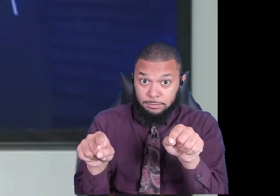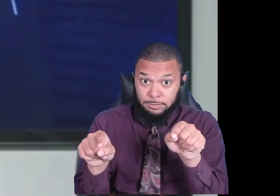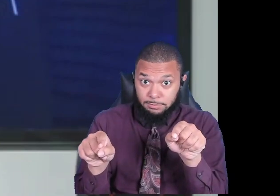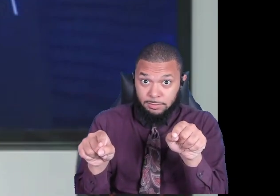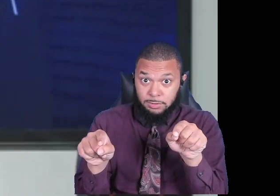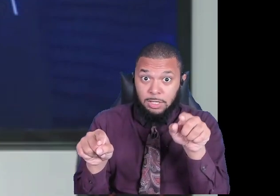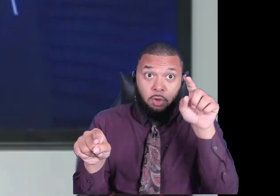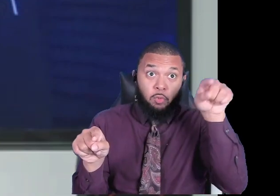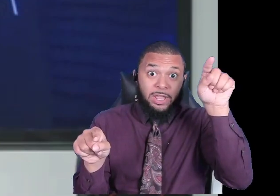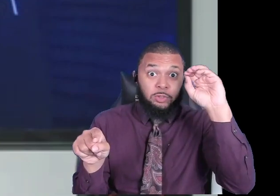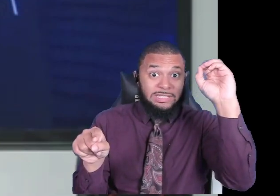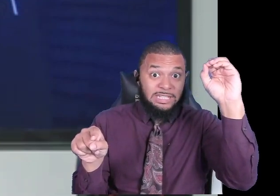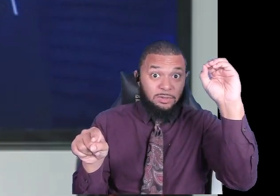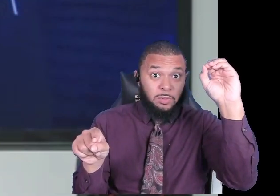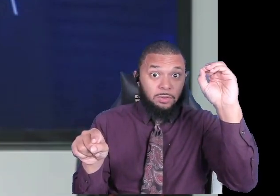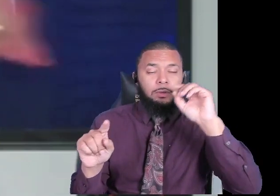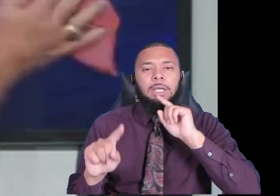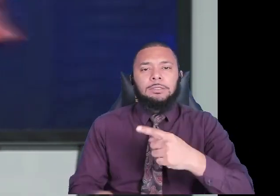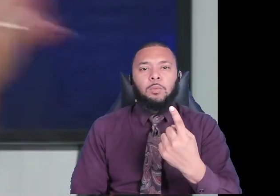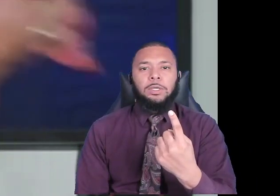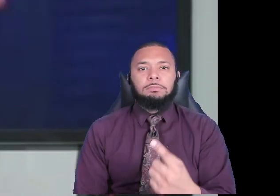Okay?